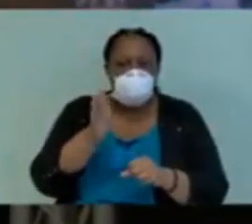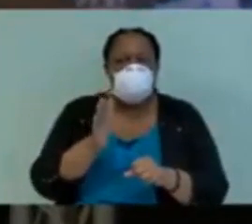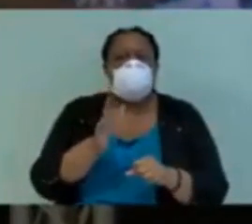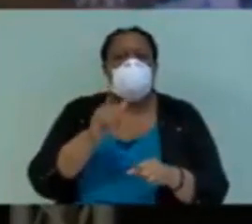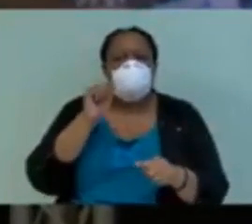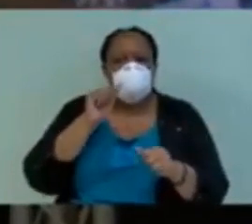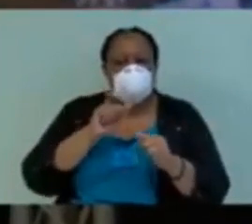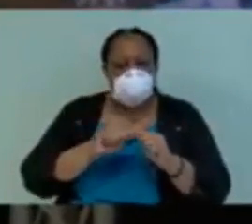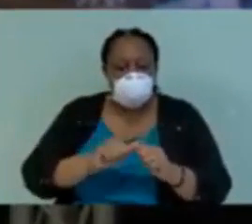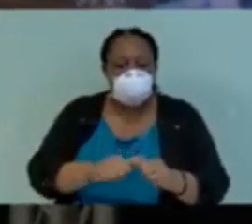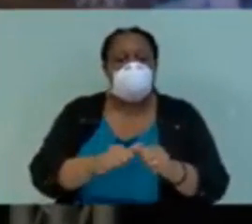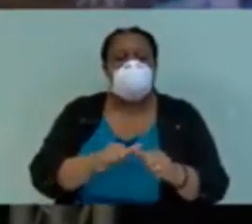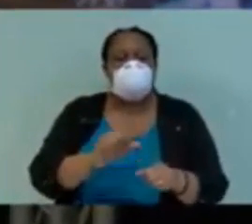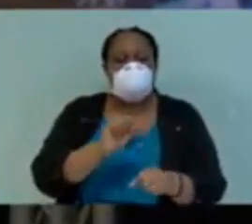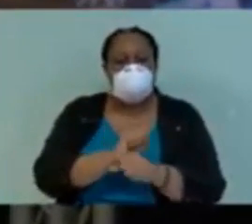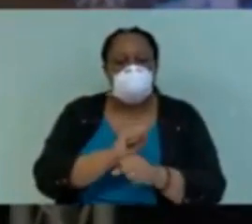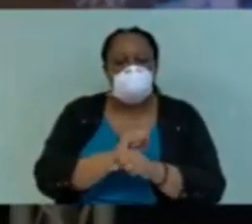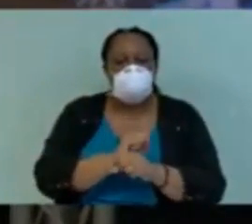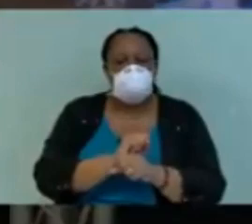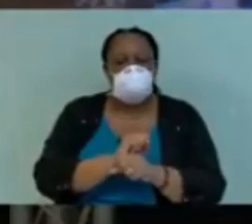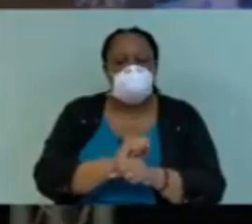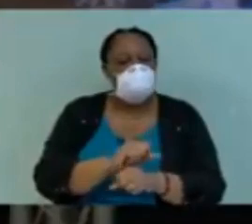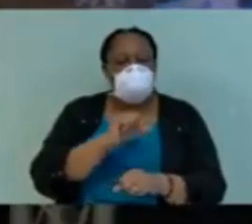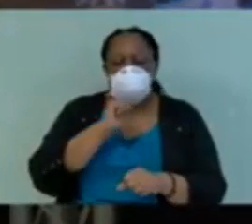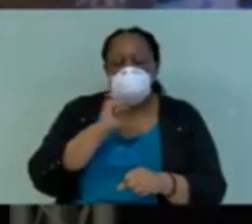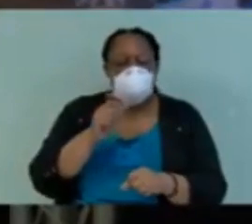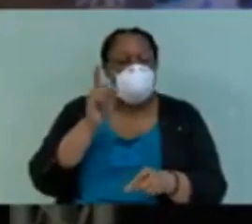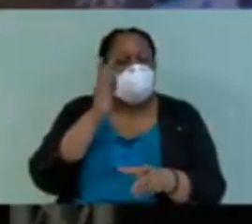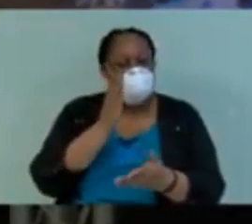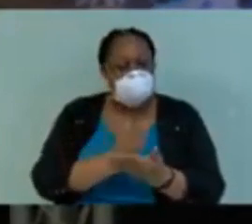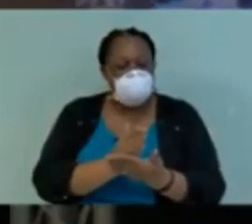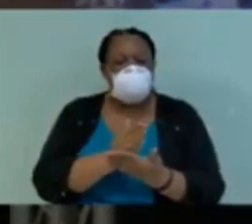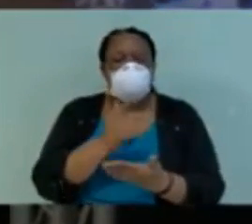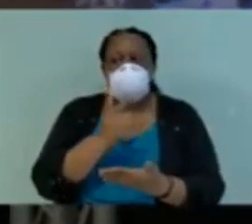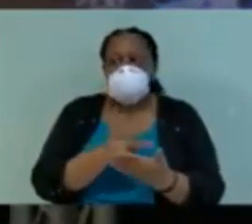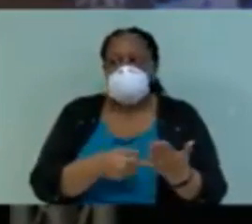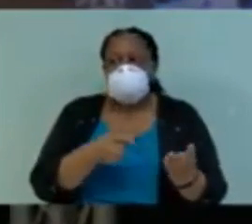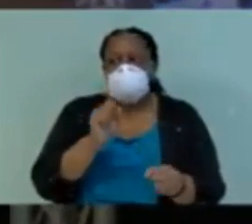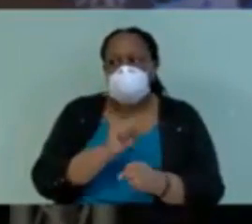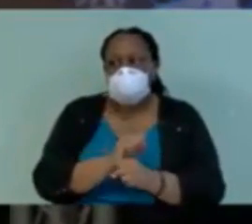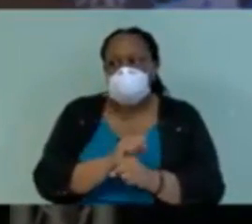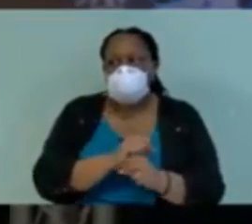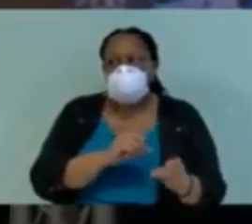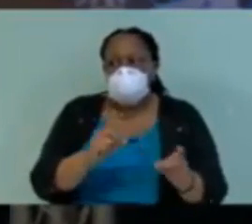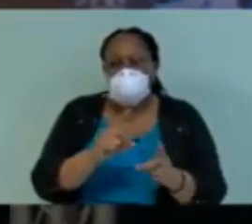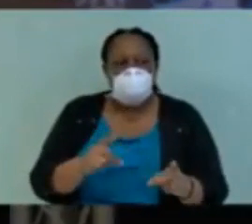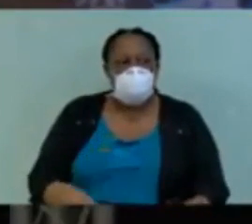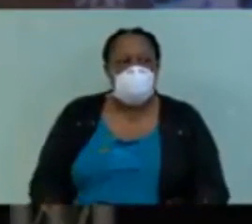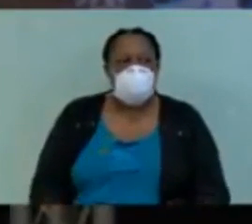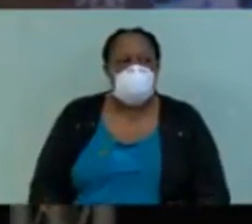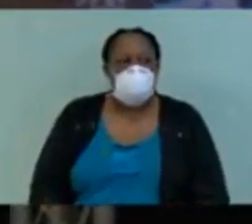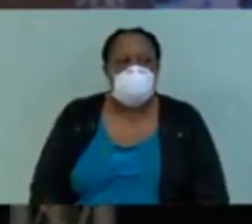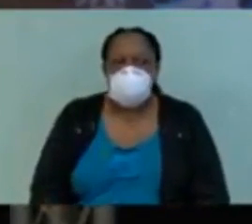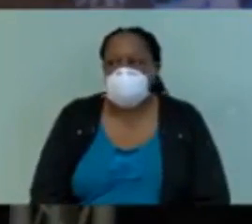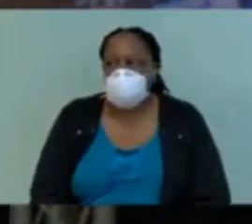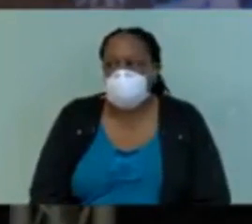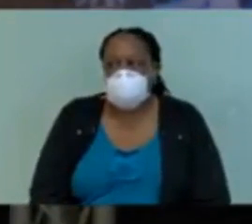We also would like to say thank you for this platform, because it gives us an